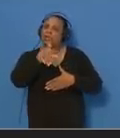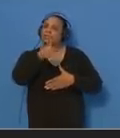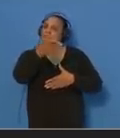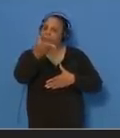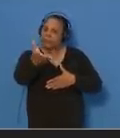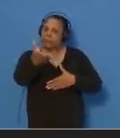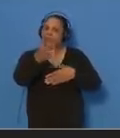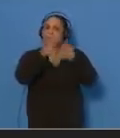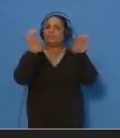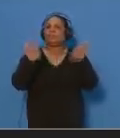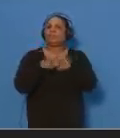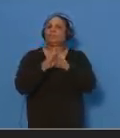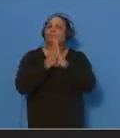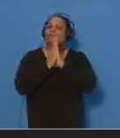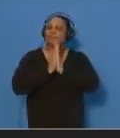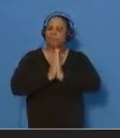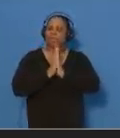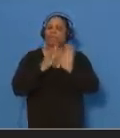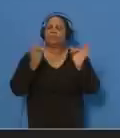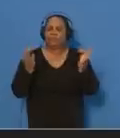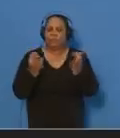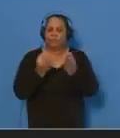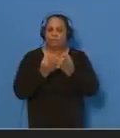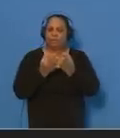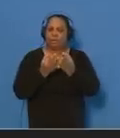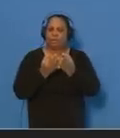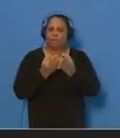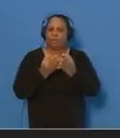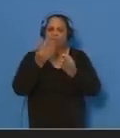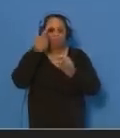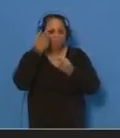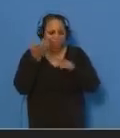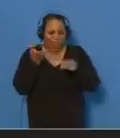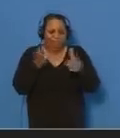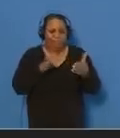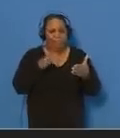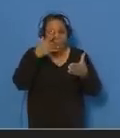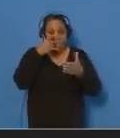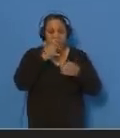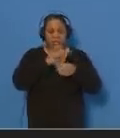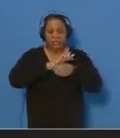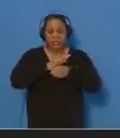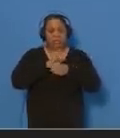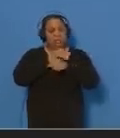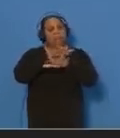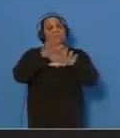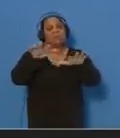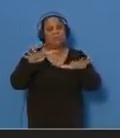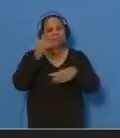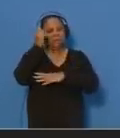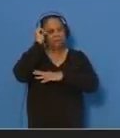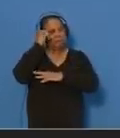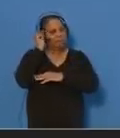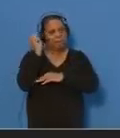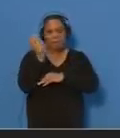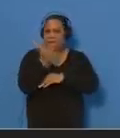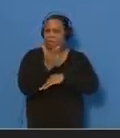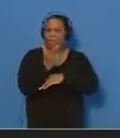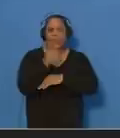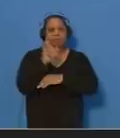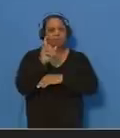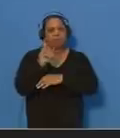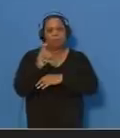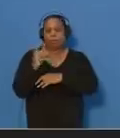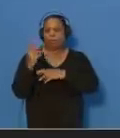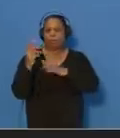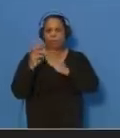pray for the family who have lost a loved one today due to this pandemic, and reminding everyone that we all have a